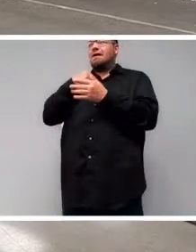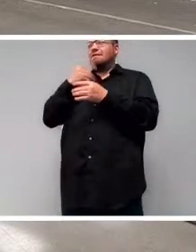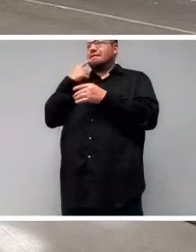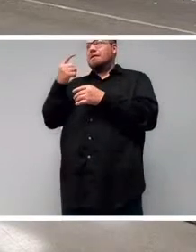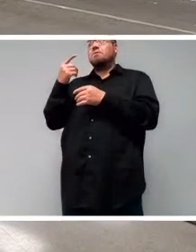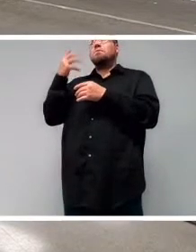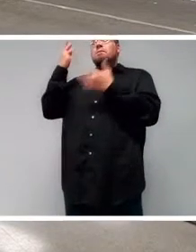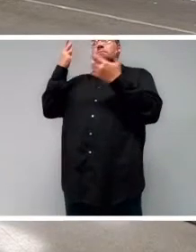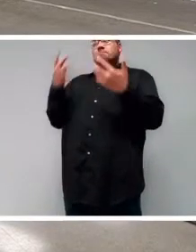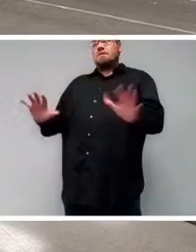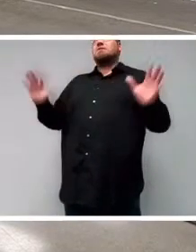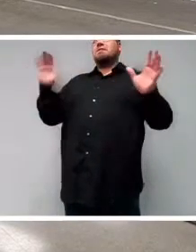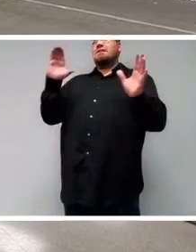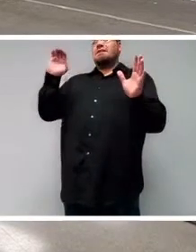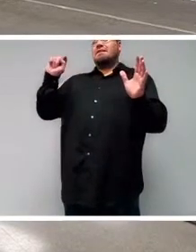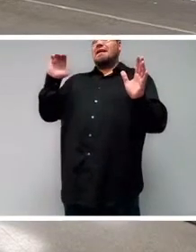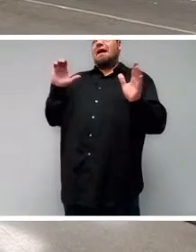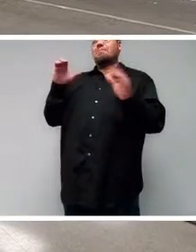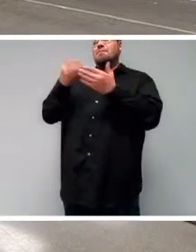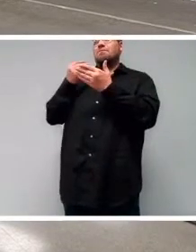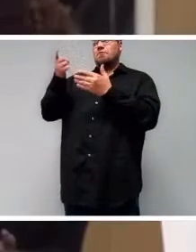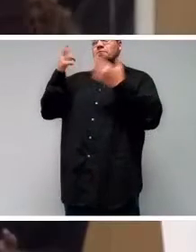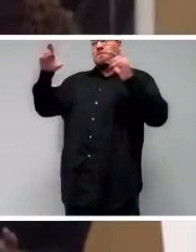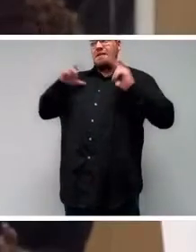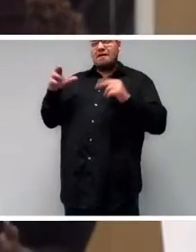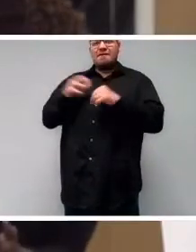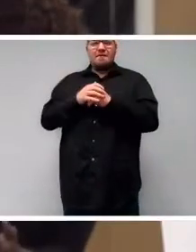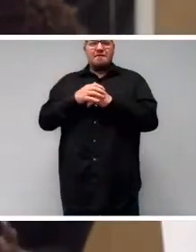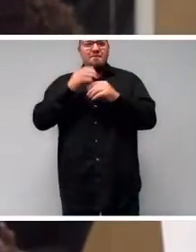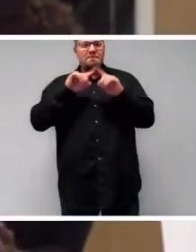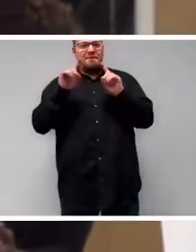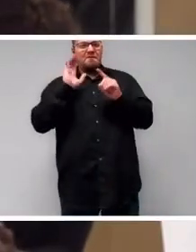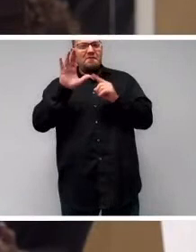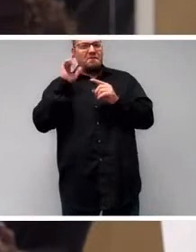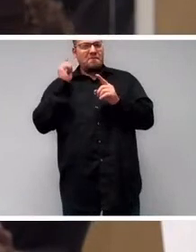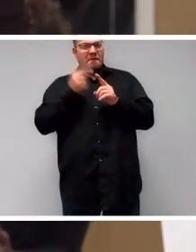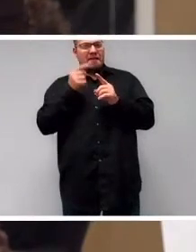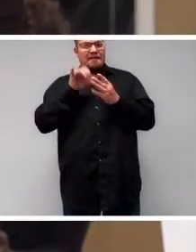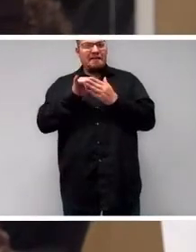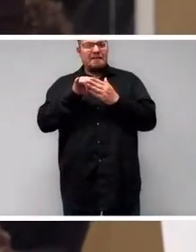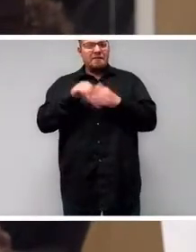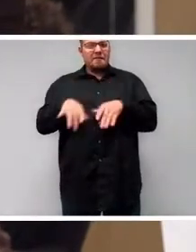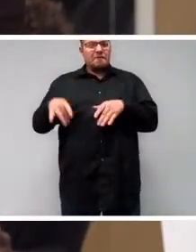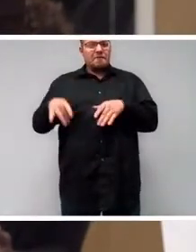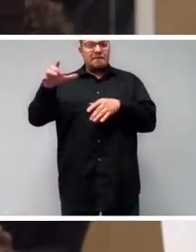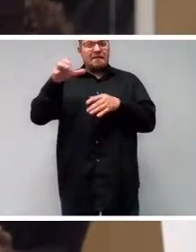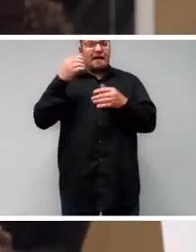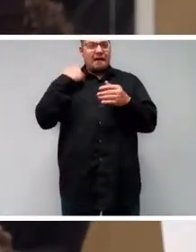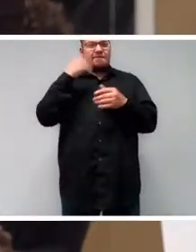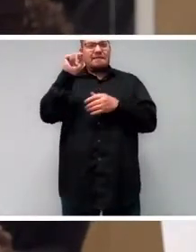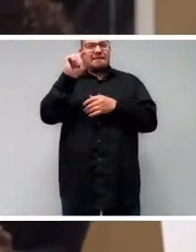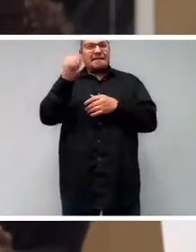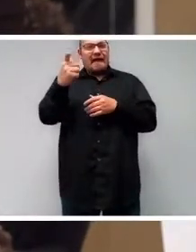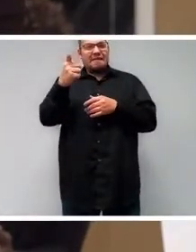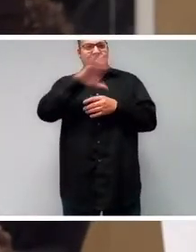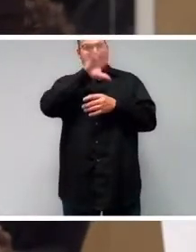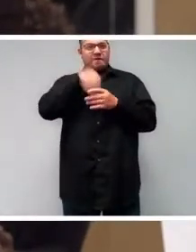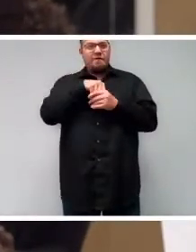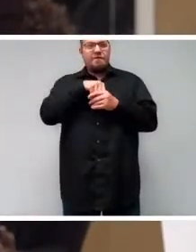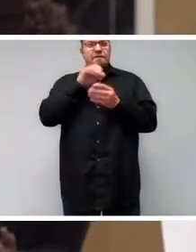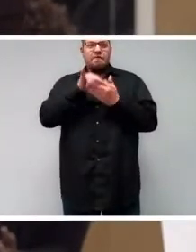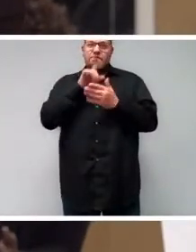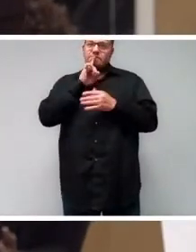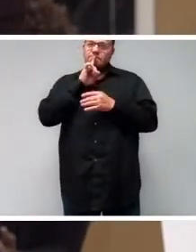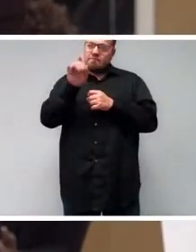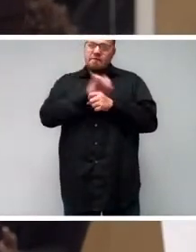up CTEC before you're finished. Kind of. But to your point, these donations do have tax consequences. Mm-hmm. That's fine. So we would absolutely, I